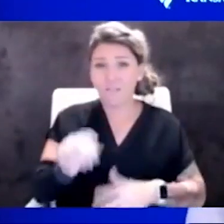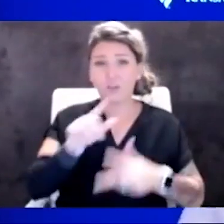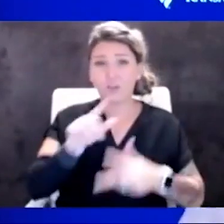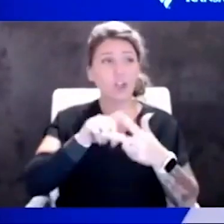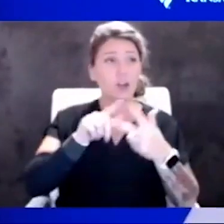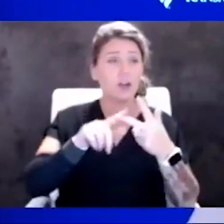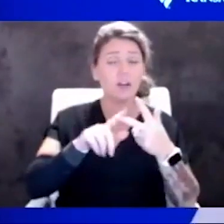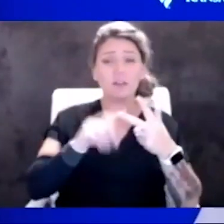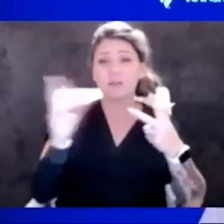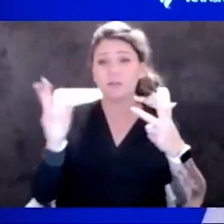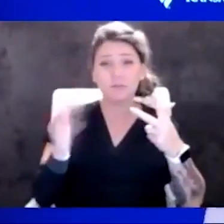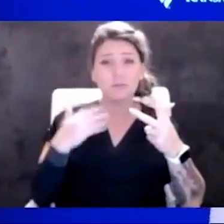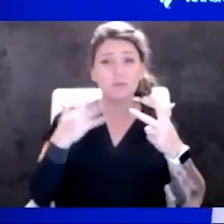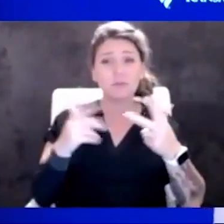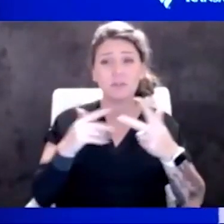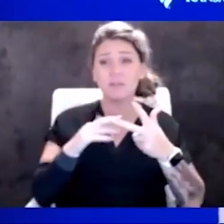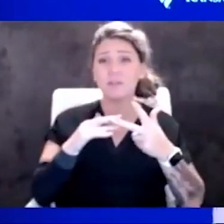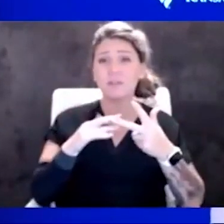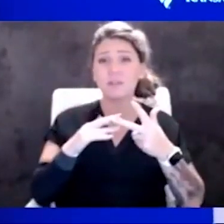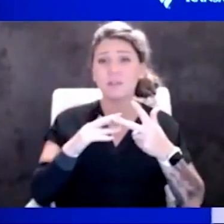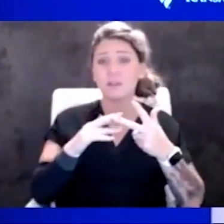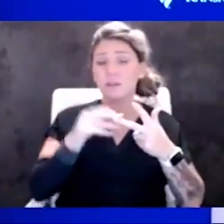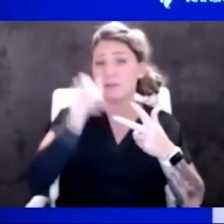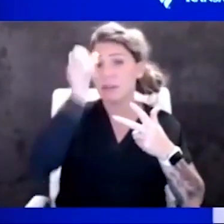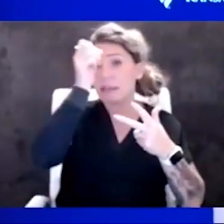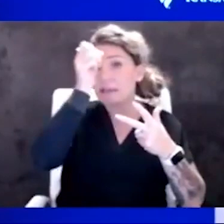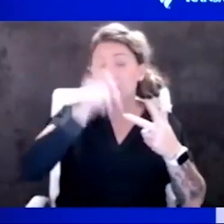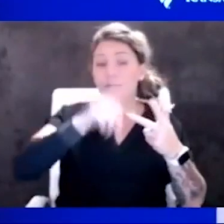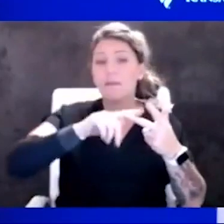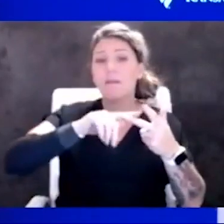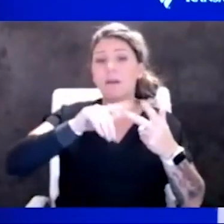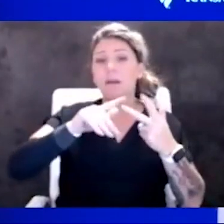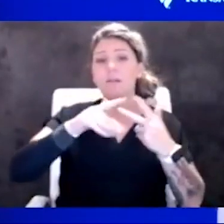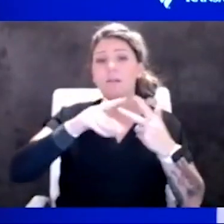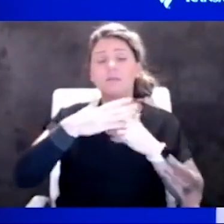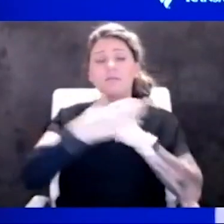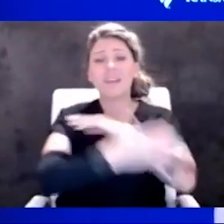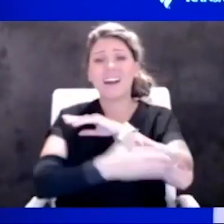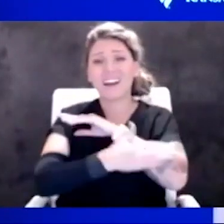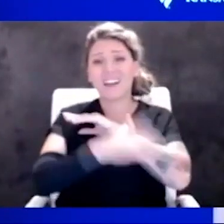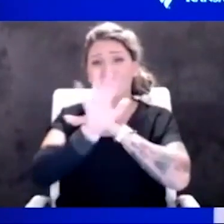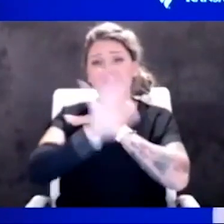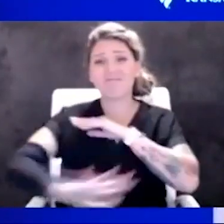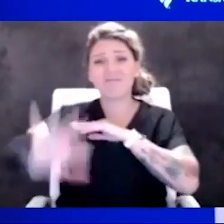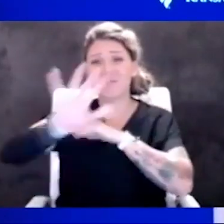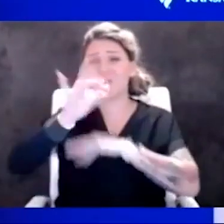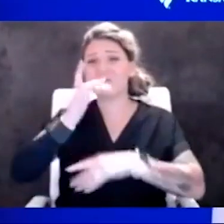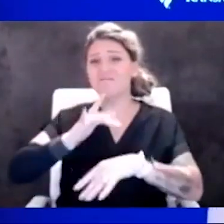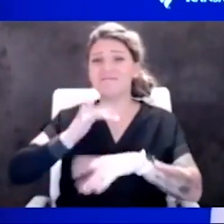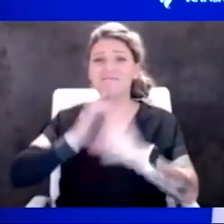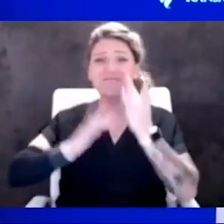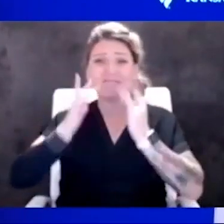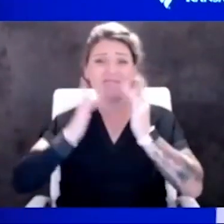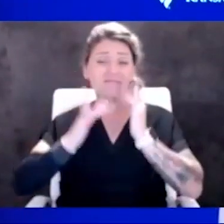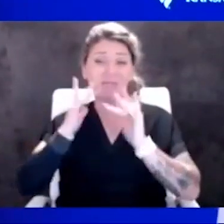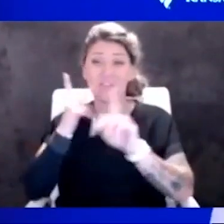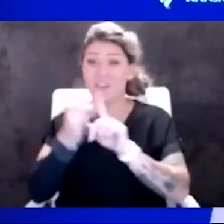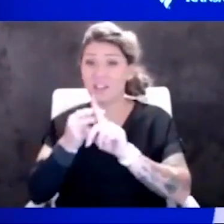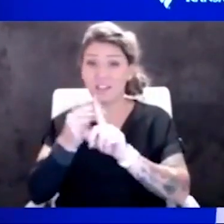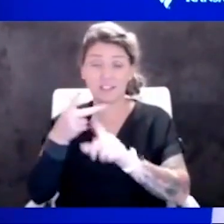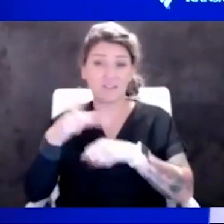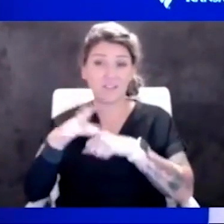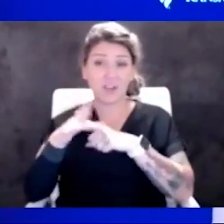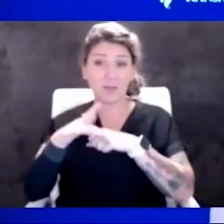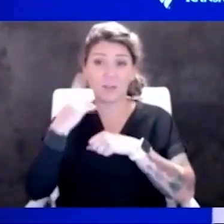the Indian subcontinent as well. So unfortunately, there is just a lack of vaccine available for one reason or another to a lot